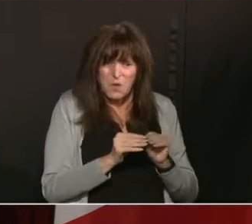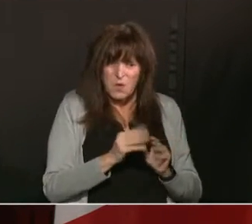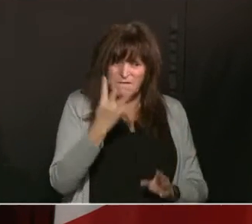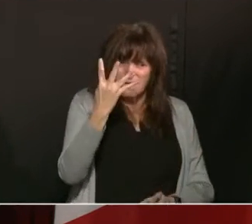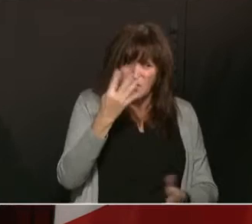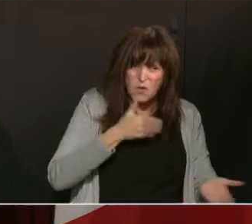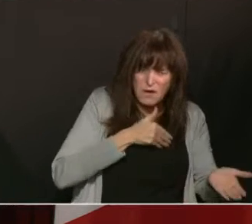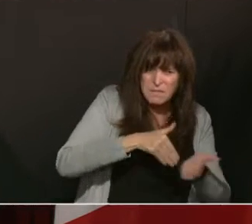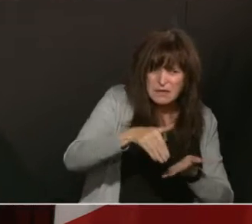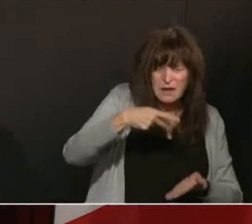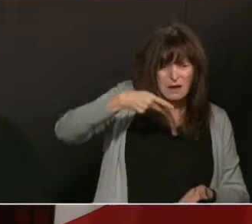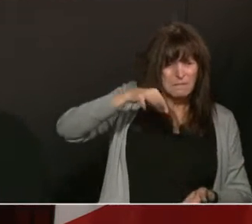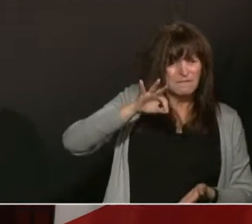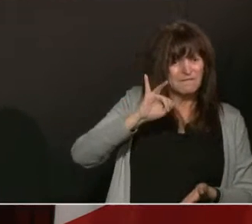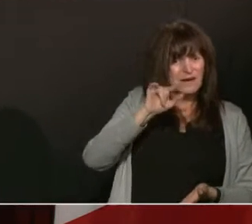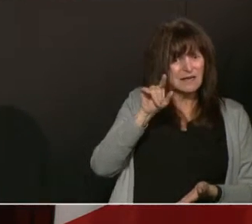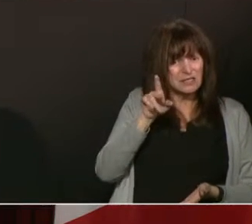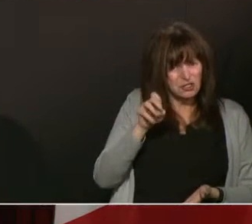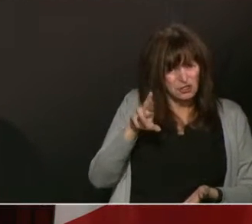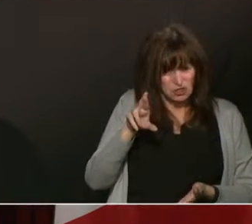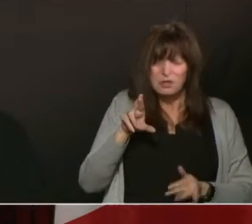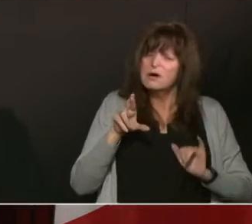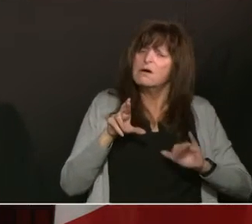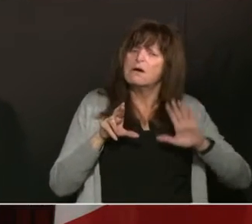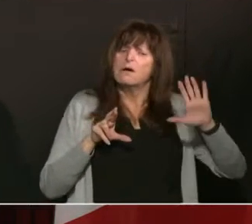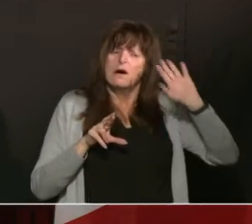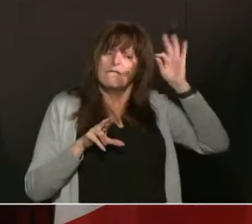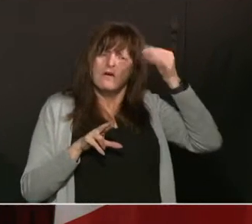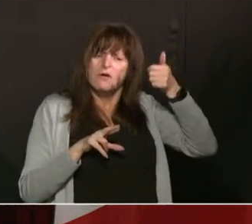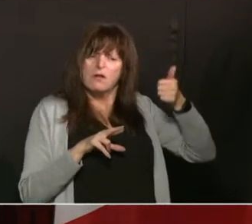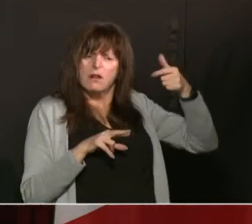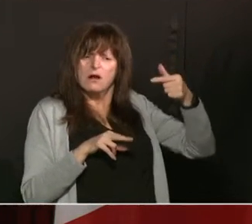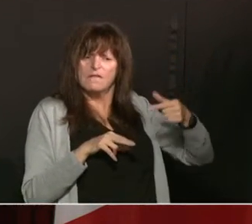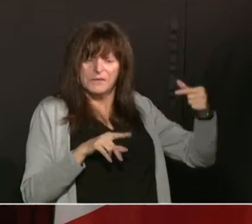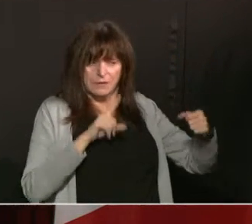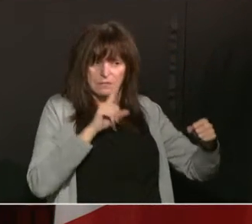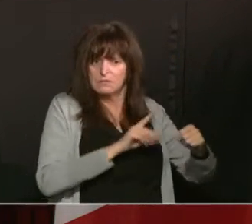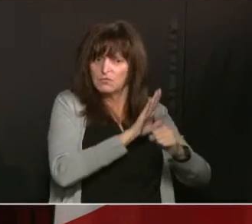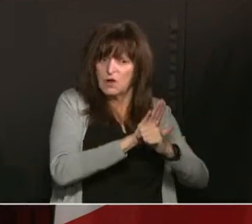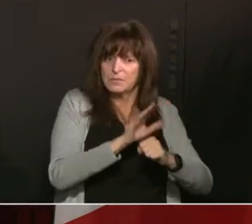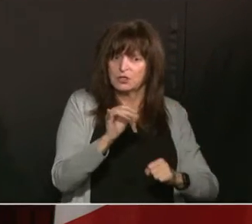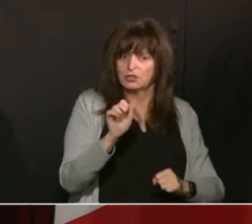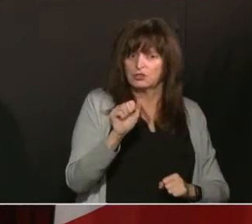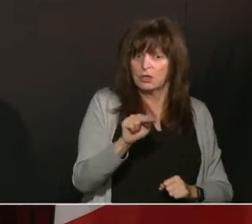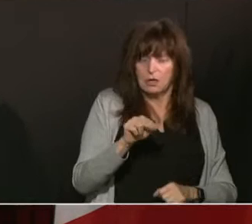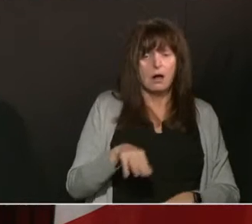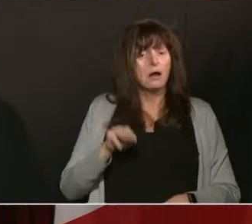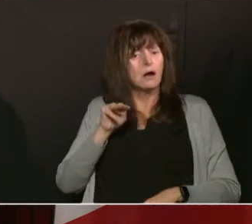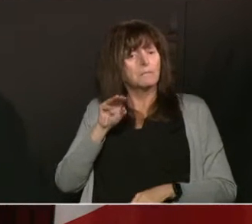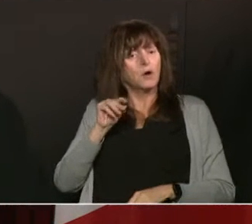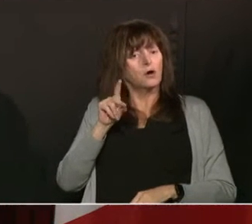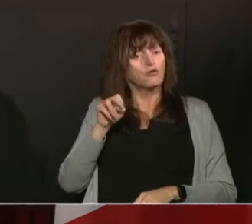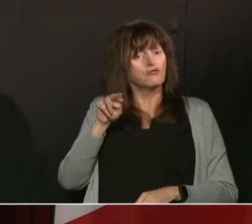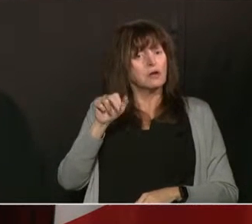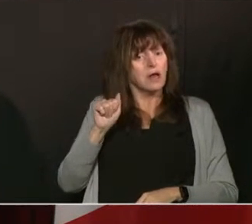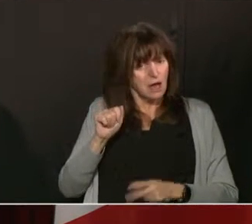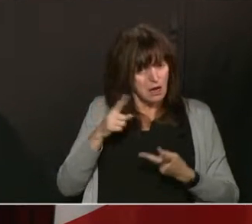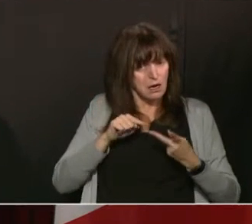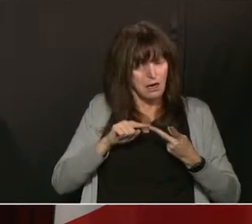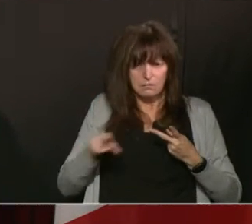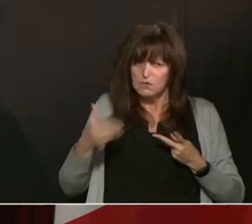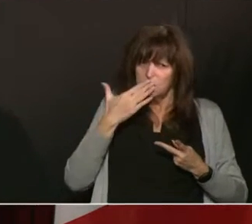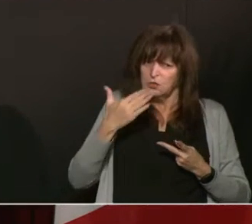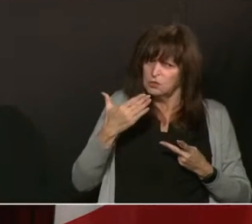be confirmed. Both the Moderna and Pfizer vaccines offer strong protection against COVID-19 and